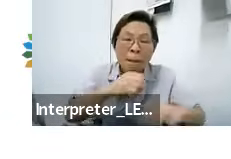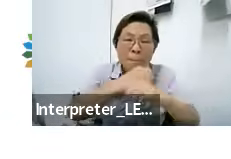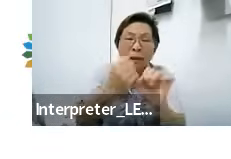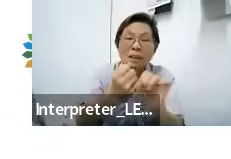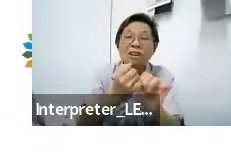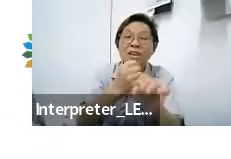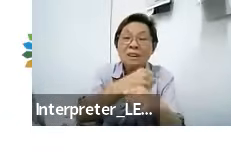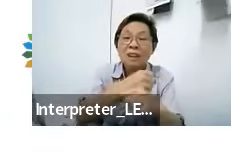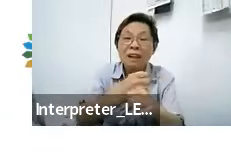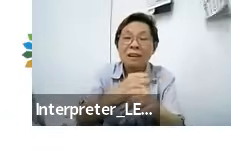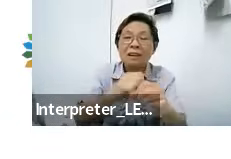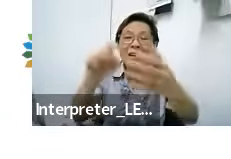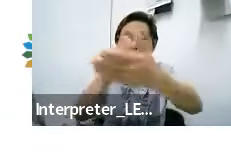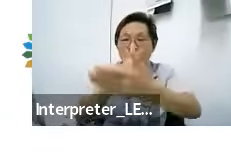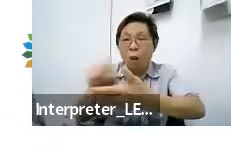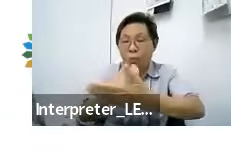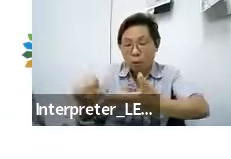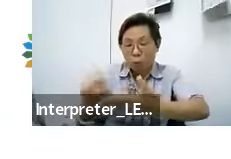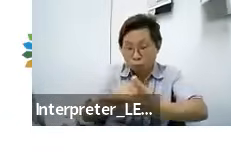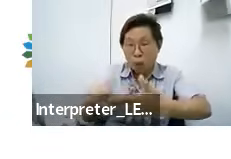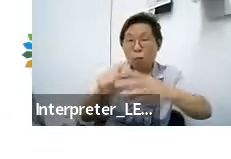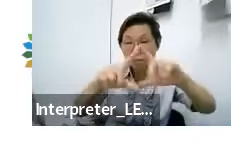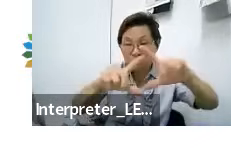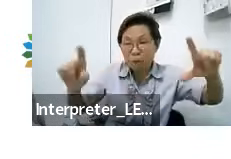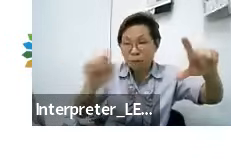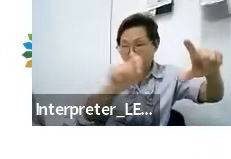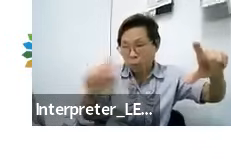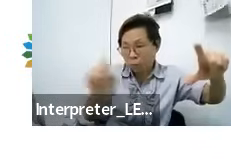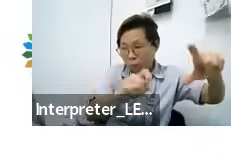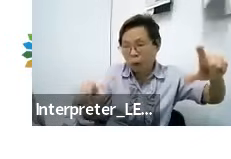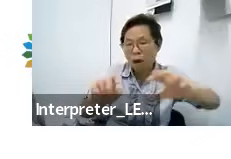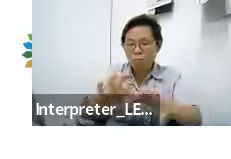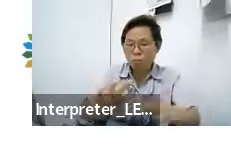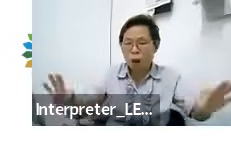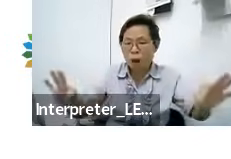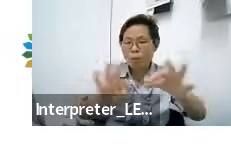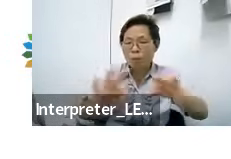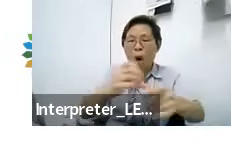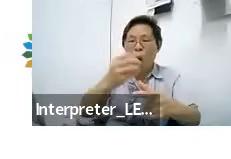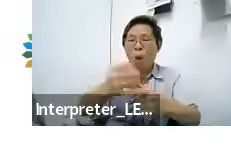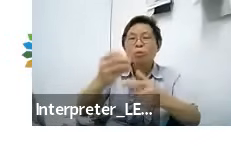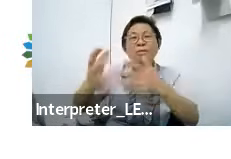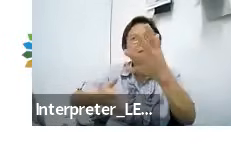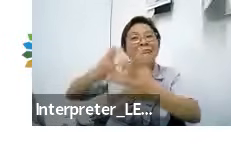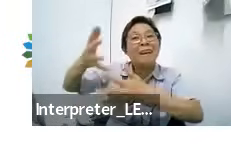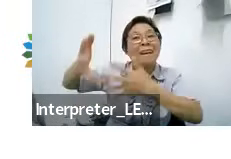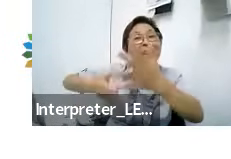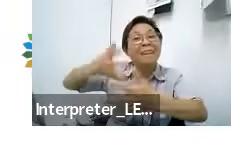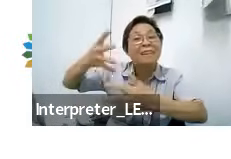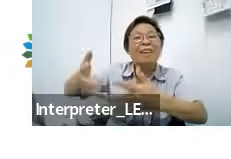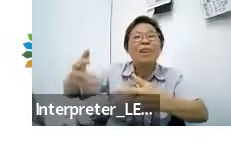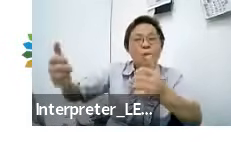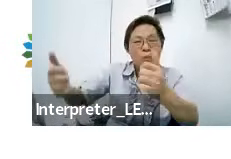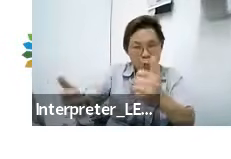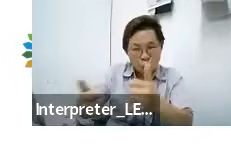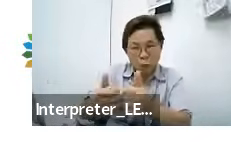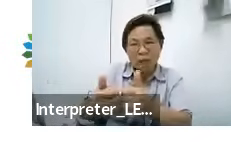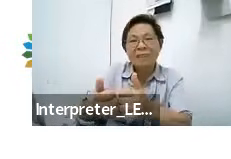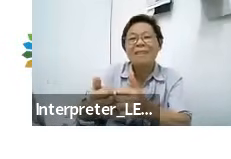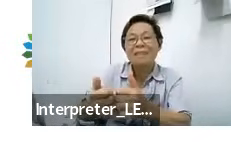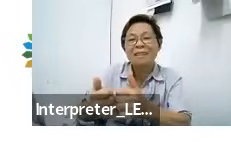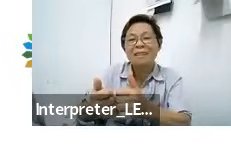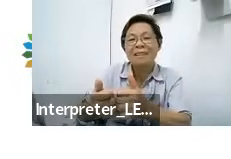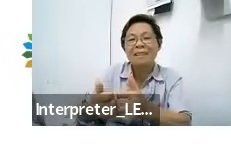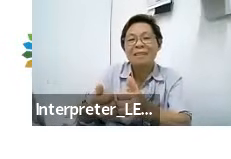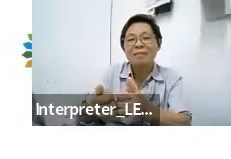learning content have closed captionings or sign language along with the clips